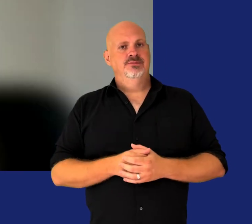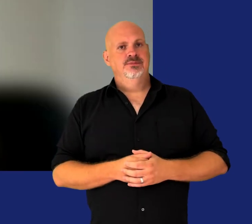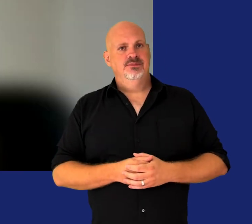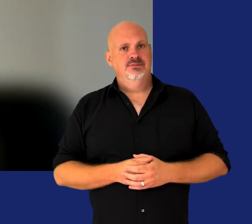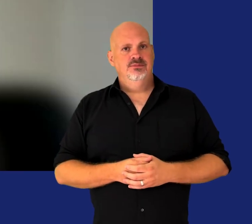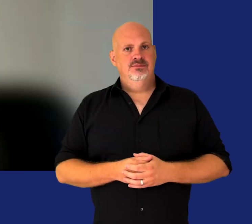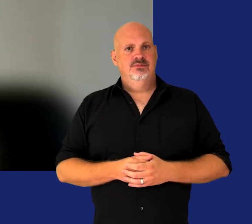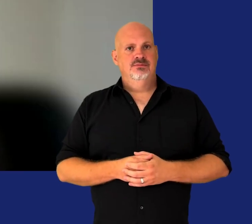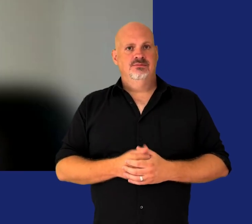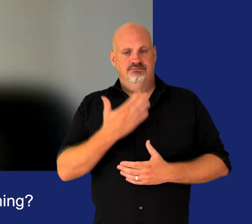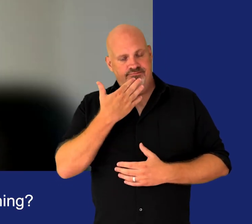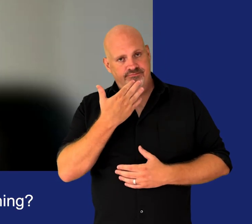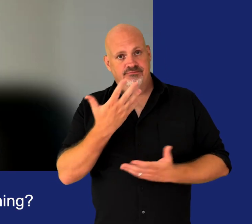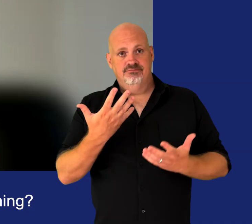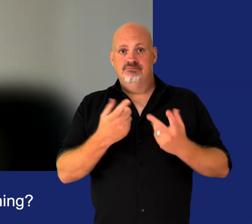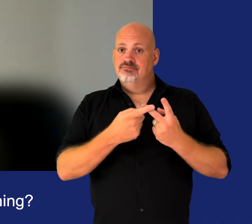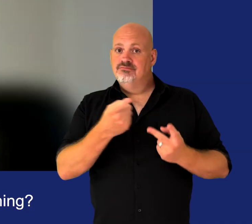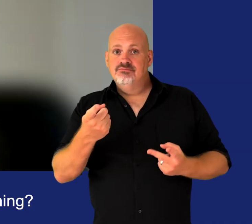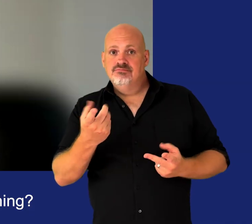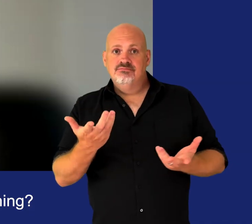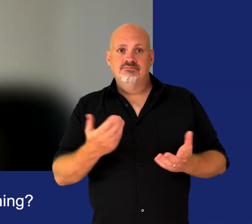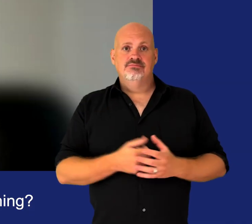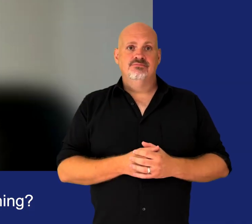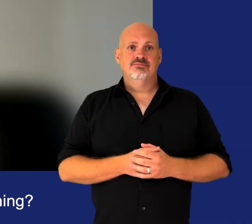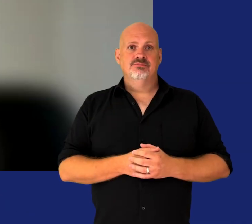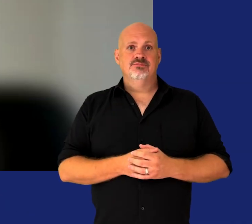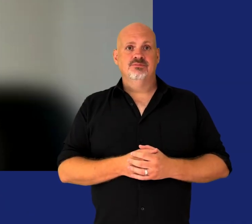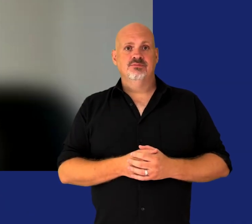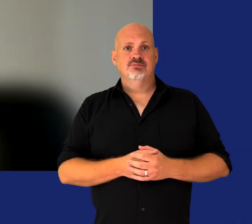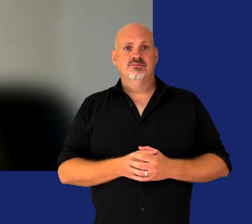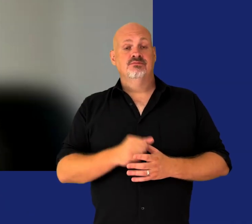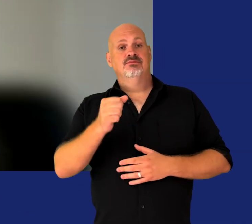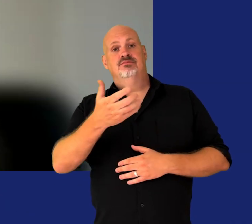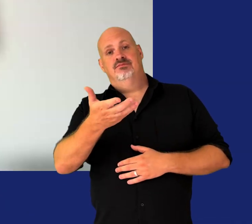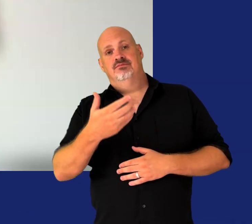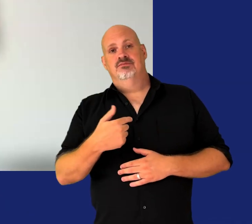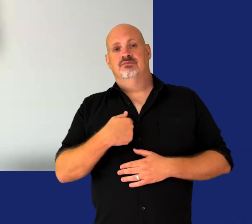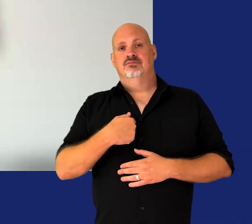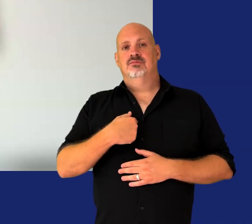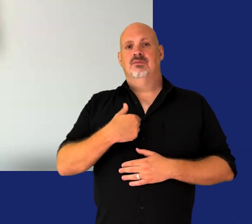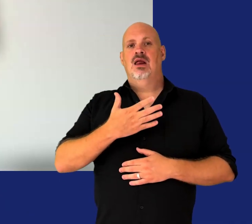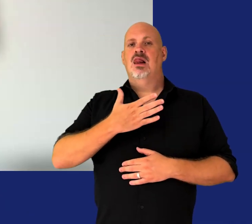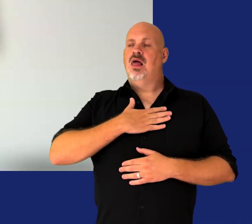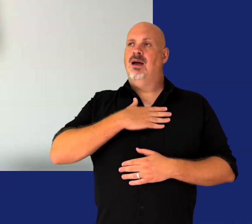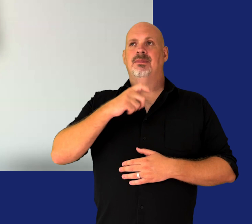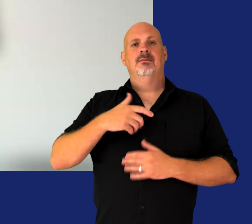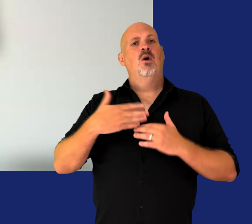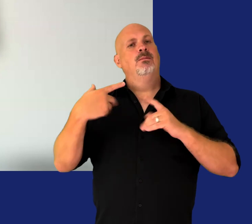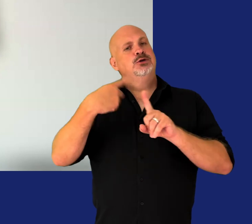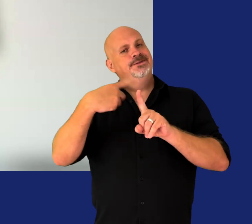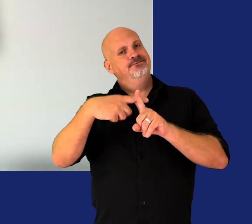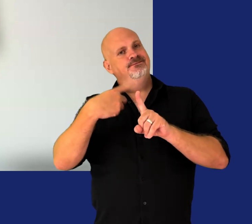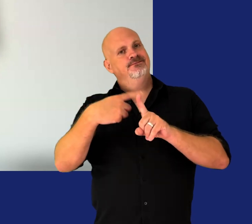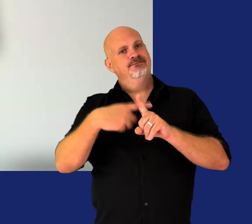Lovely, thank you. Would anybody else like to say something? Oh, Donna. yeah, I just like people to have a